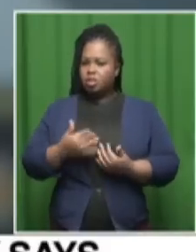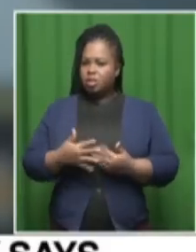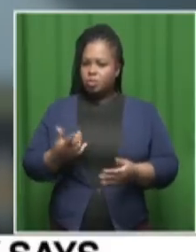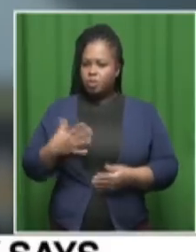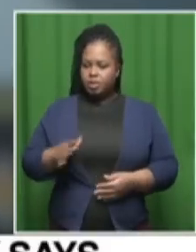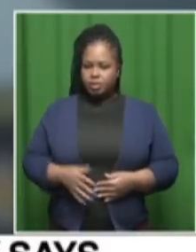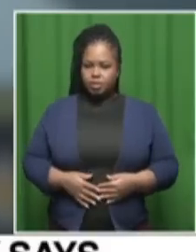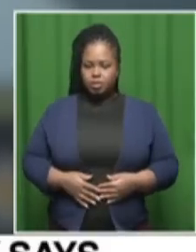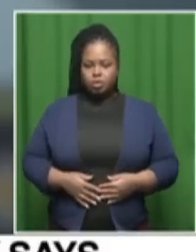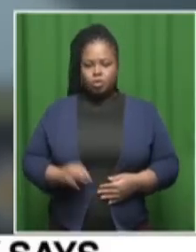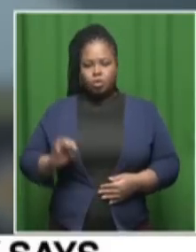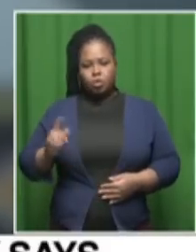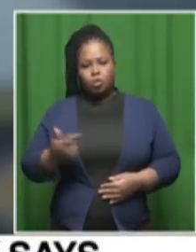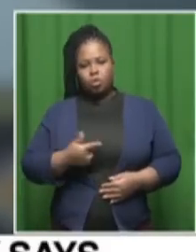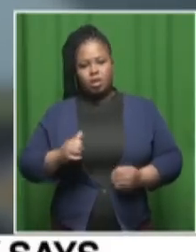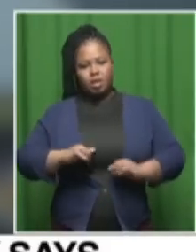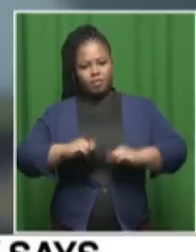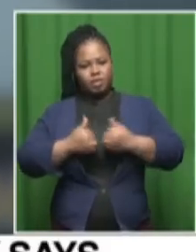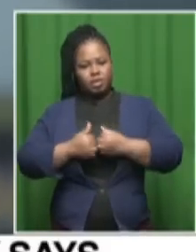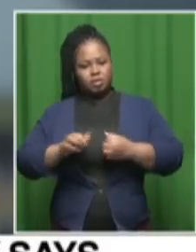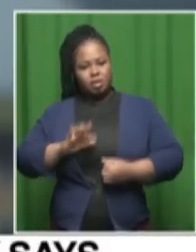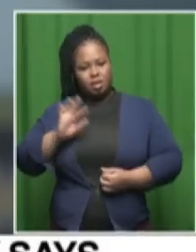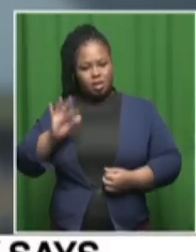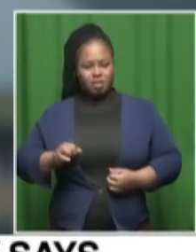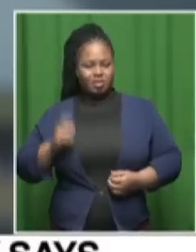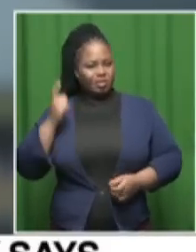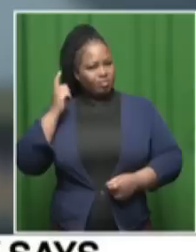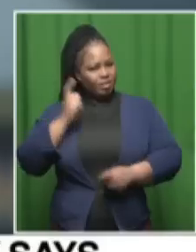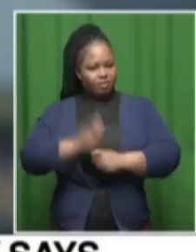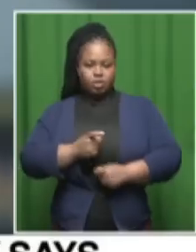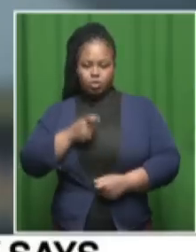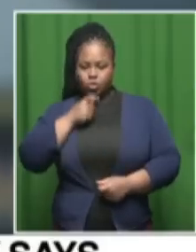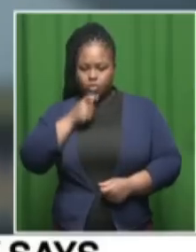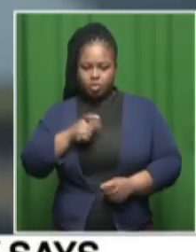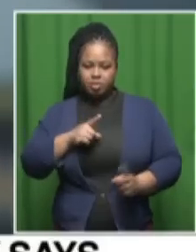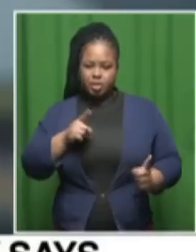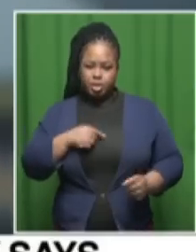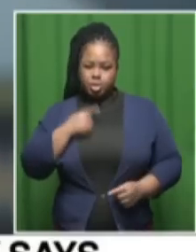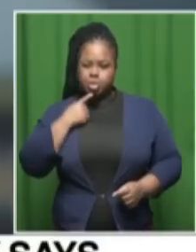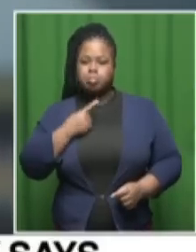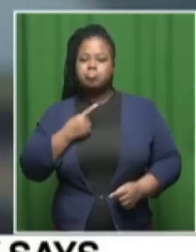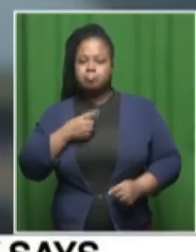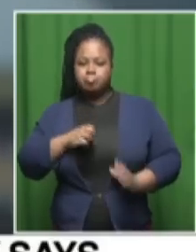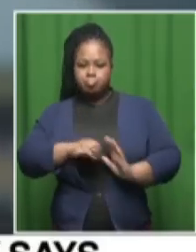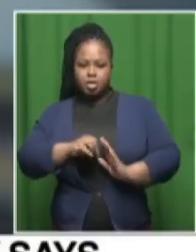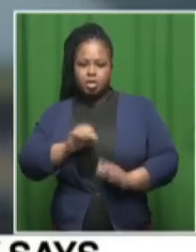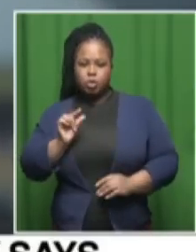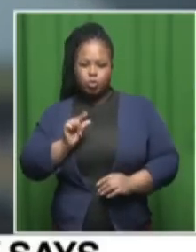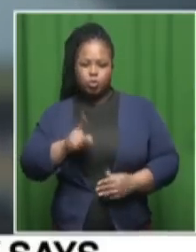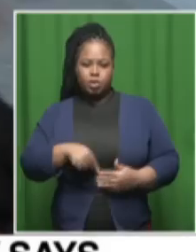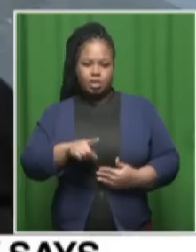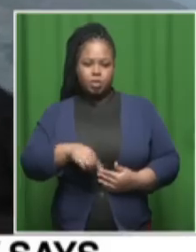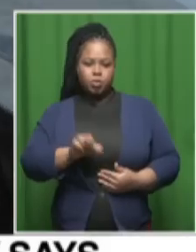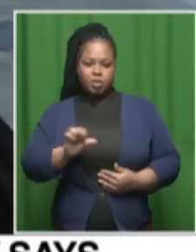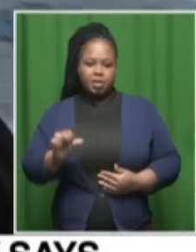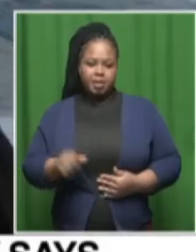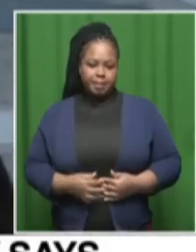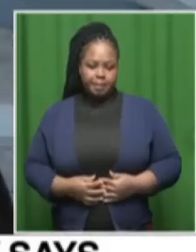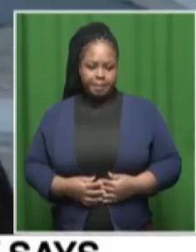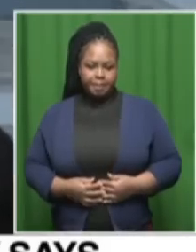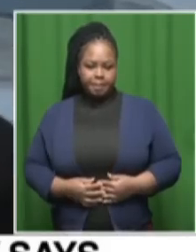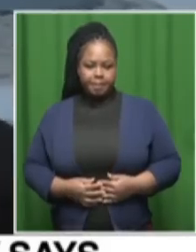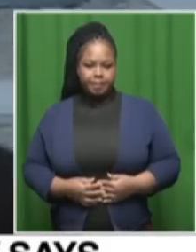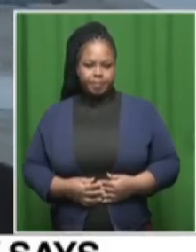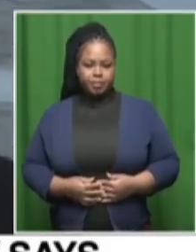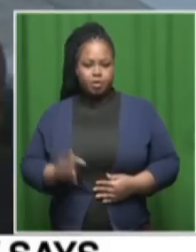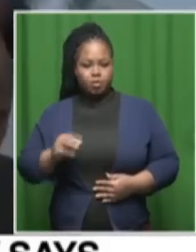All African Alliance Movement declined to comment at this stage, but hinted at a looming media briefing later this week.